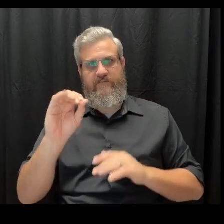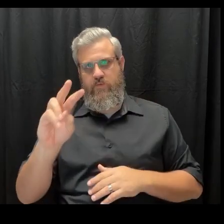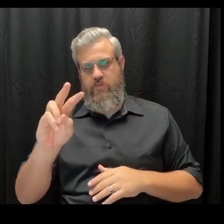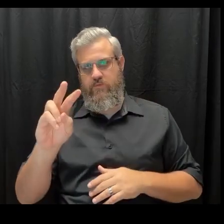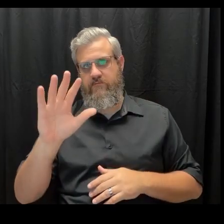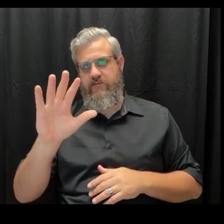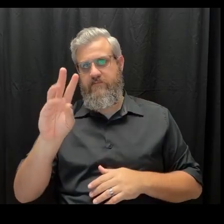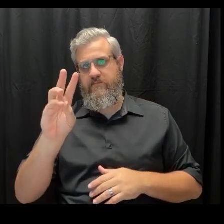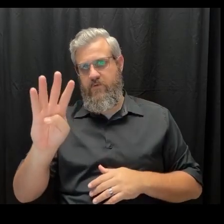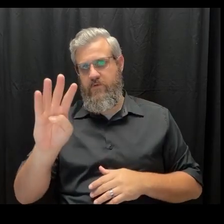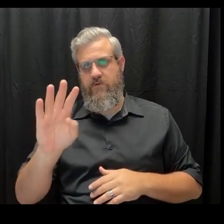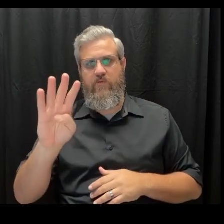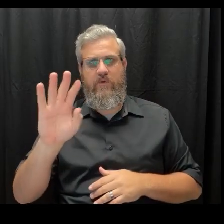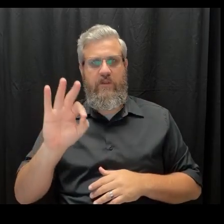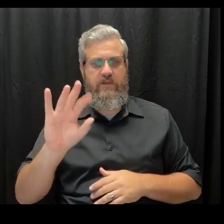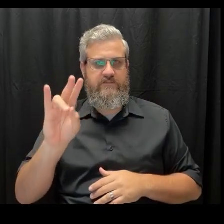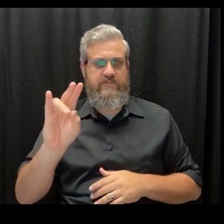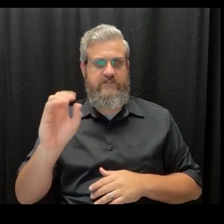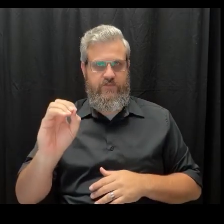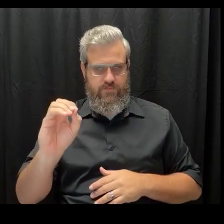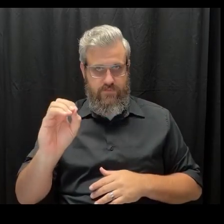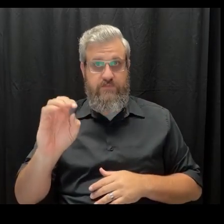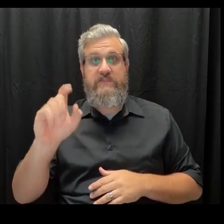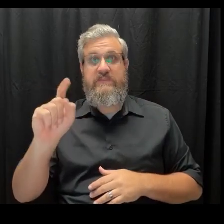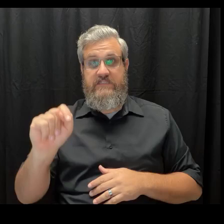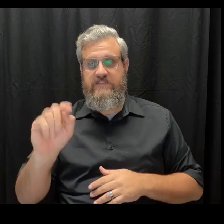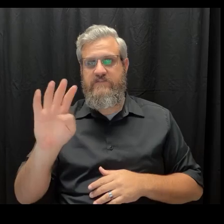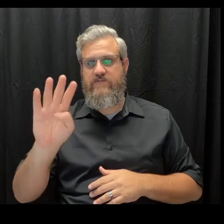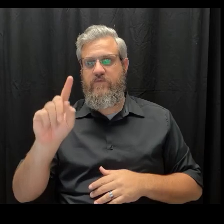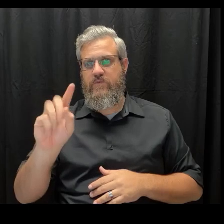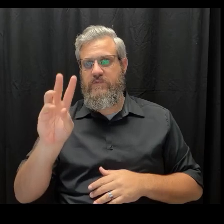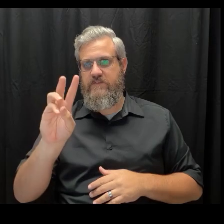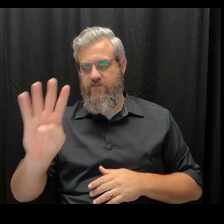502-564-4970, extension 4164, or by email at